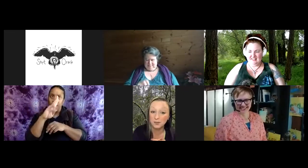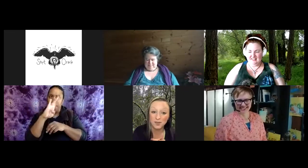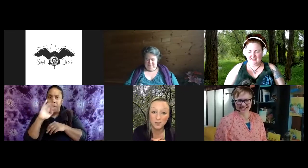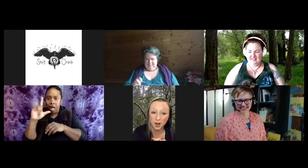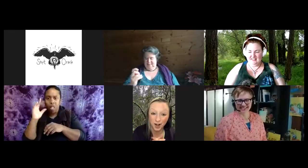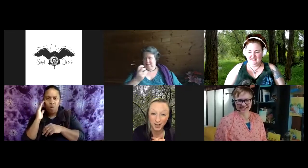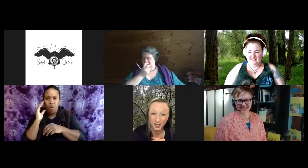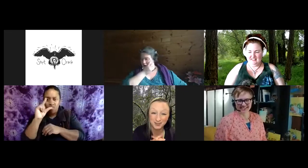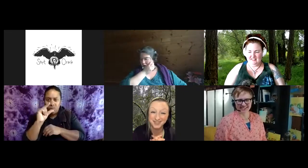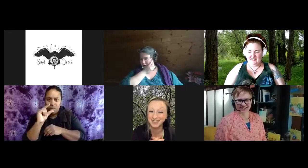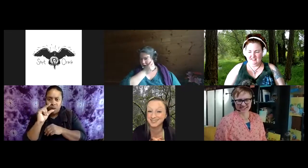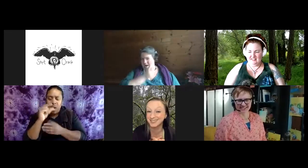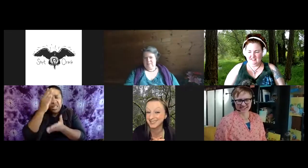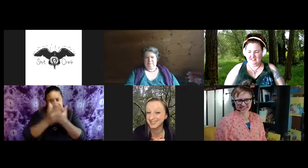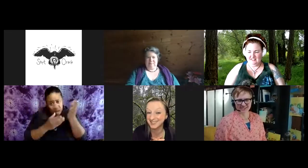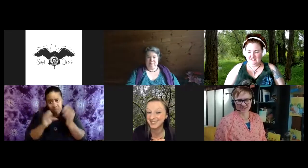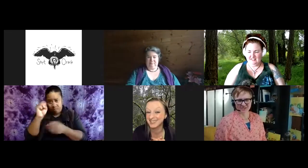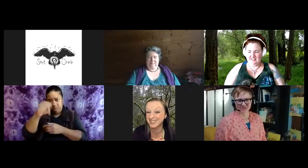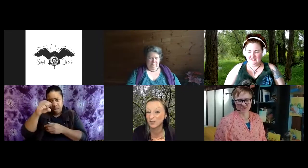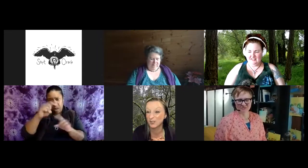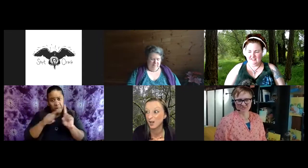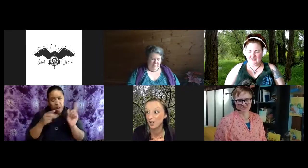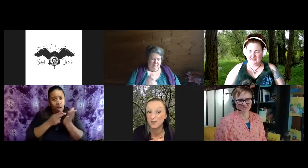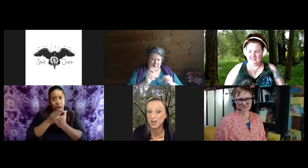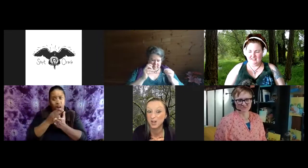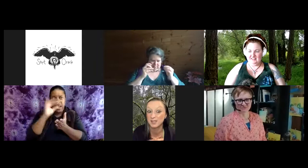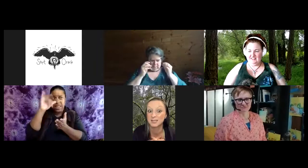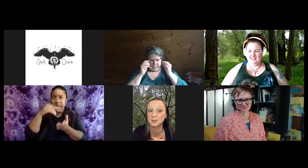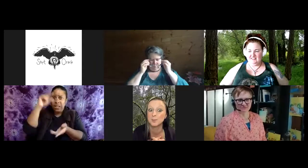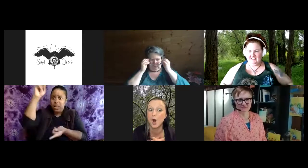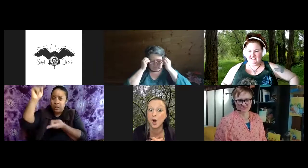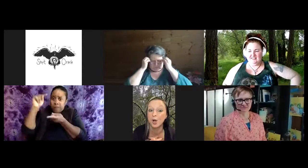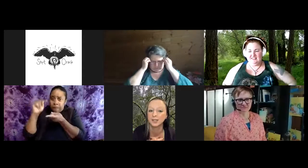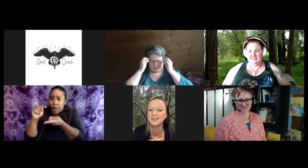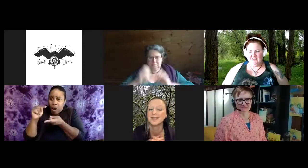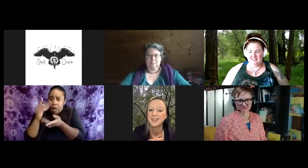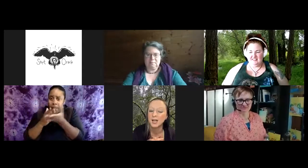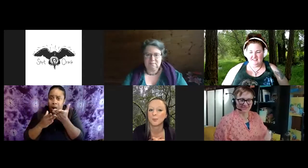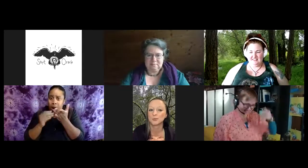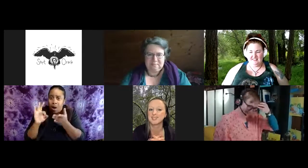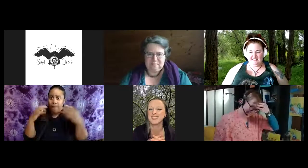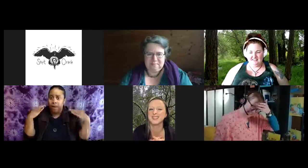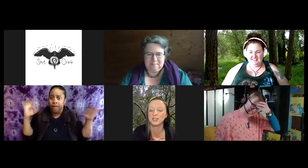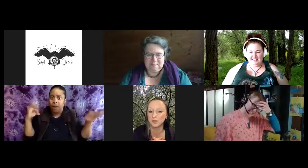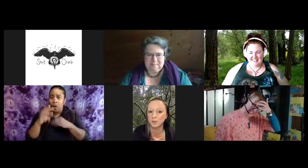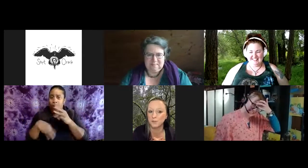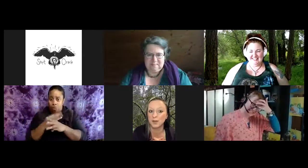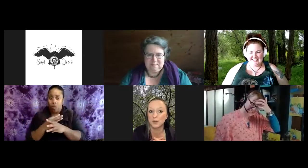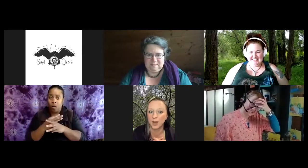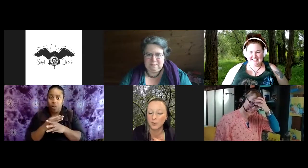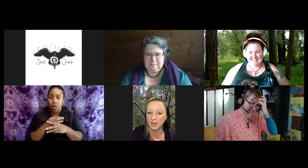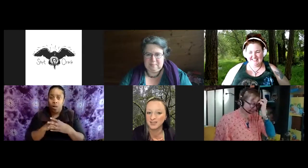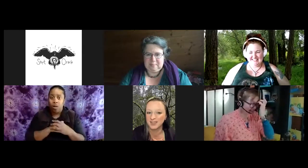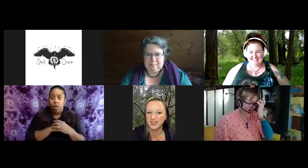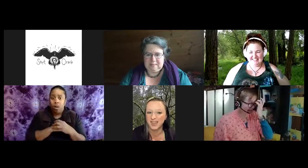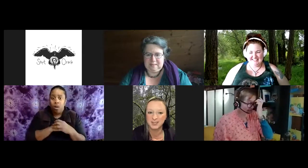some of them are, but that's honestly such a very, very small percentage of the fairy